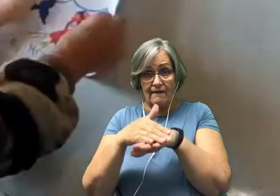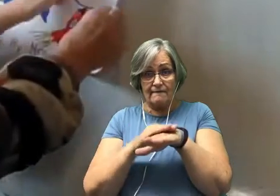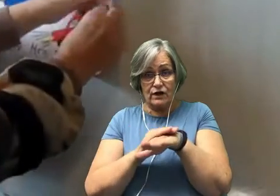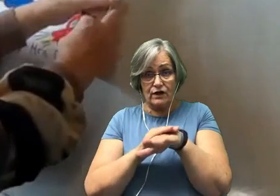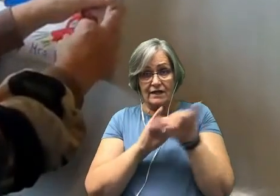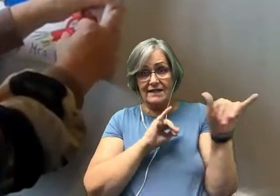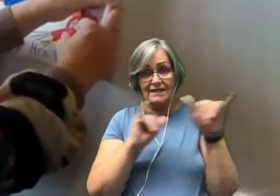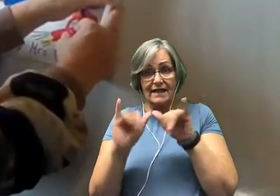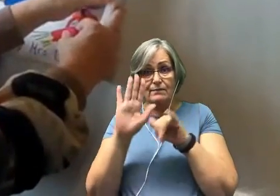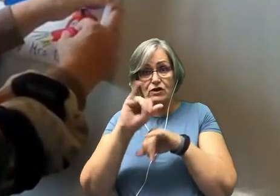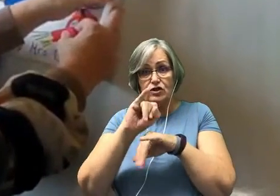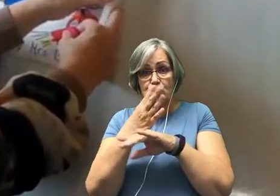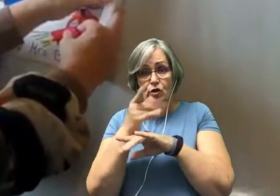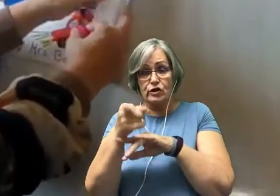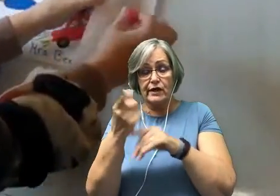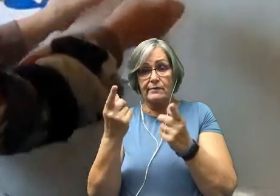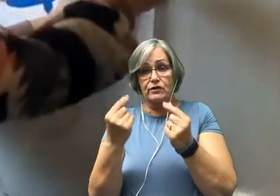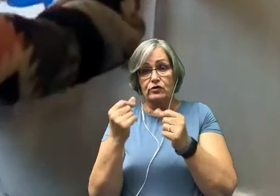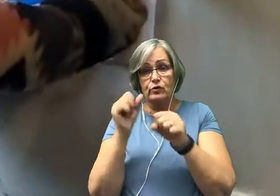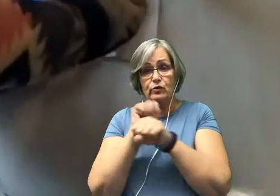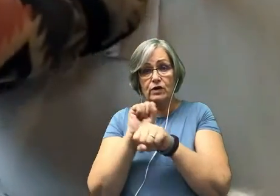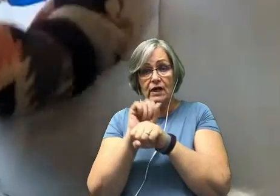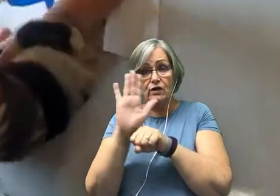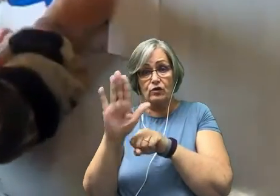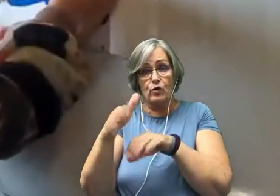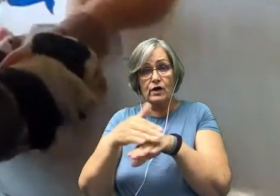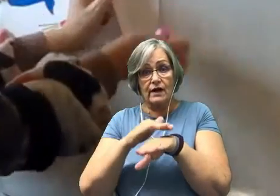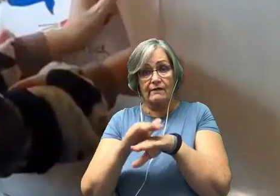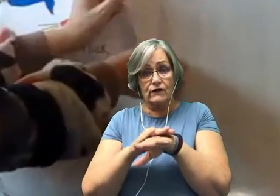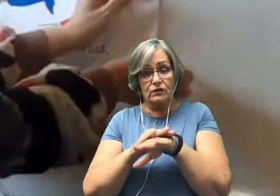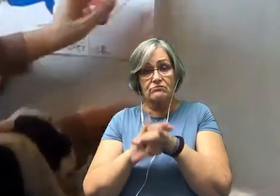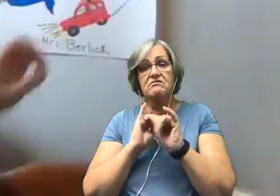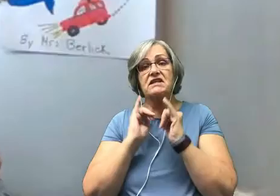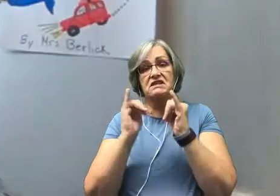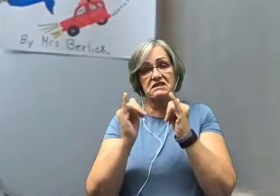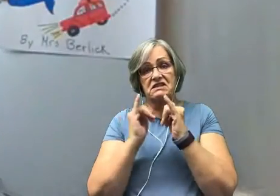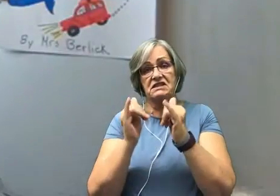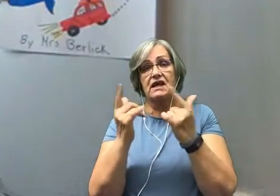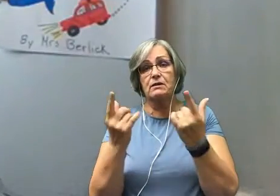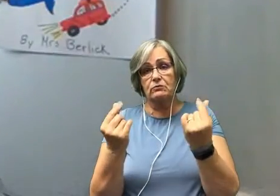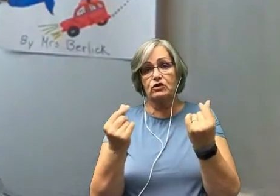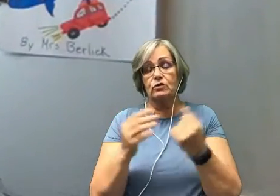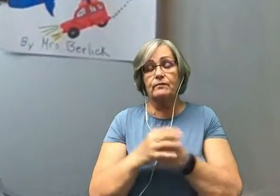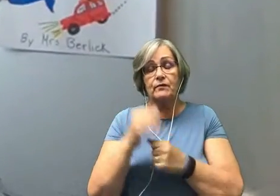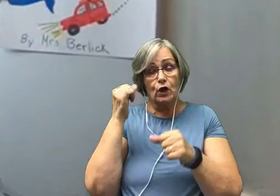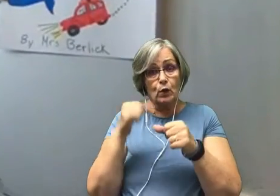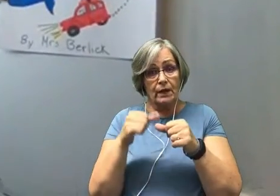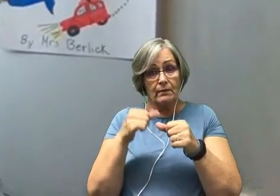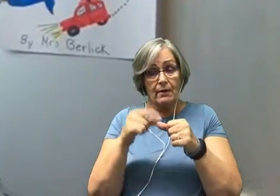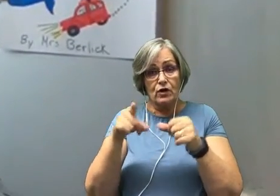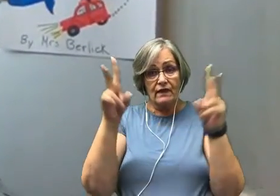cover, just like your job was to work on your cover. I worked on my cover too.